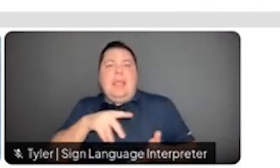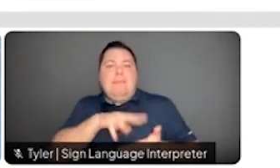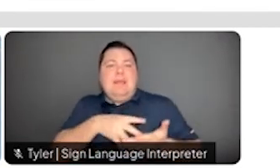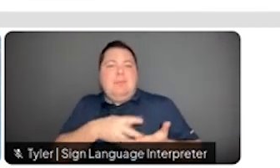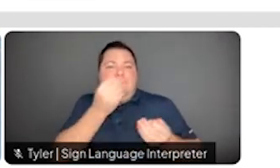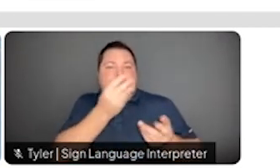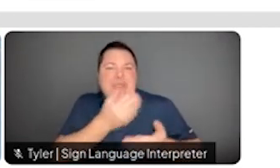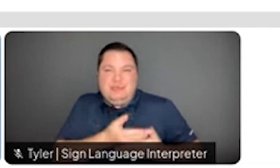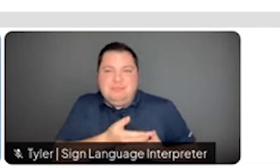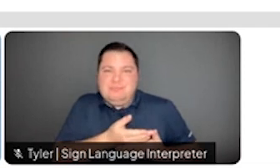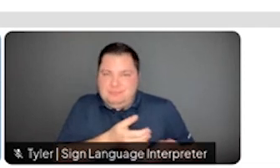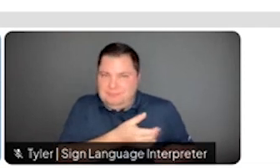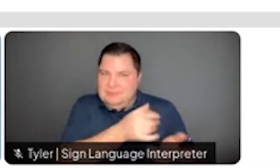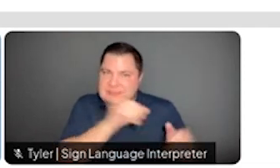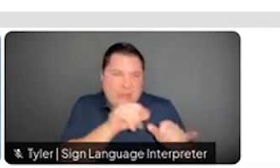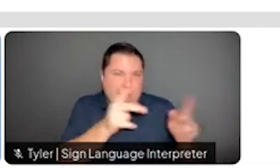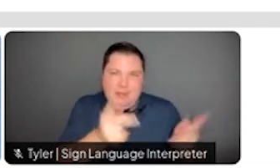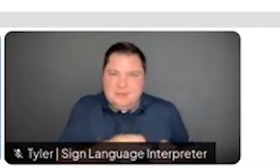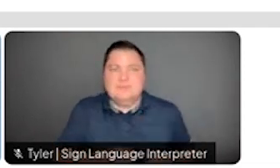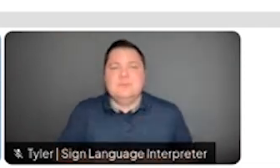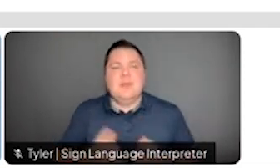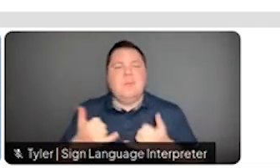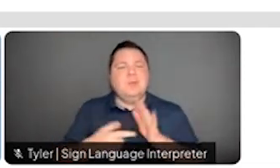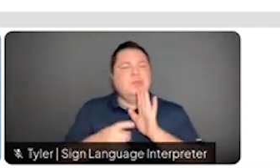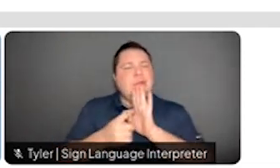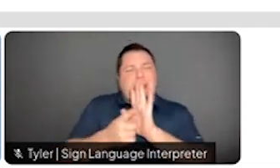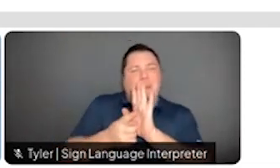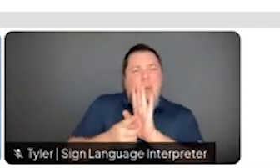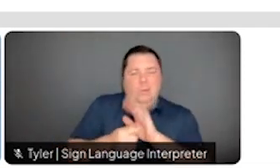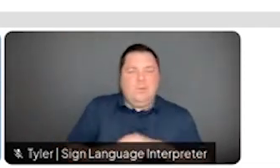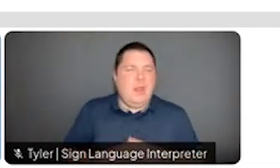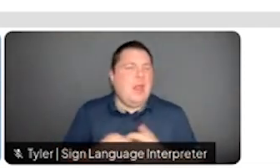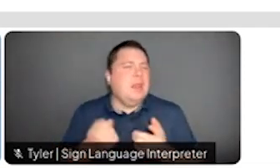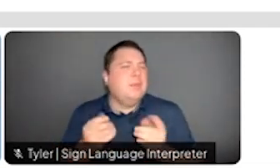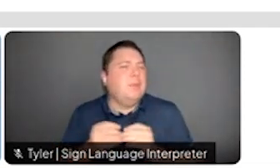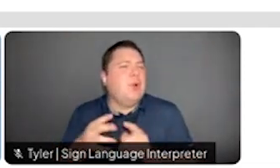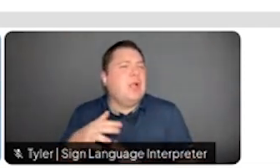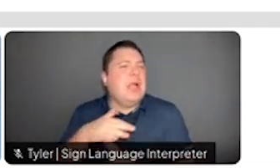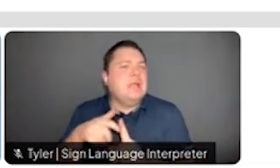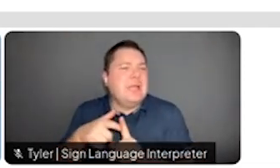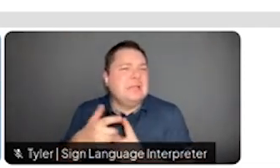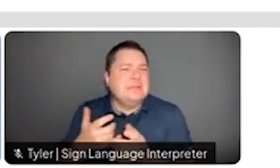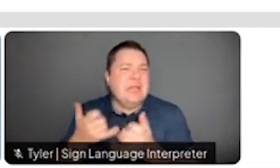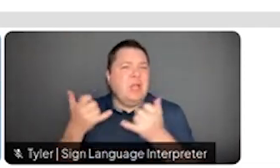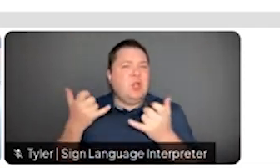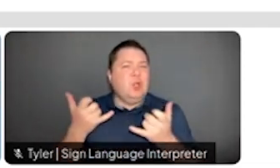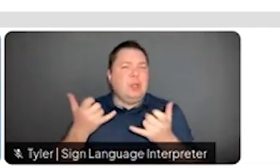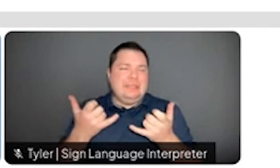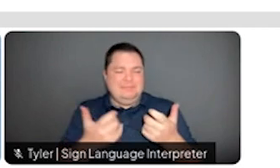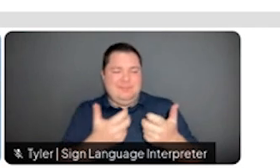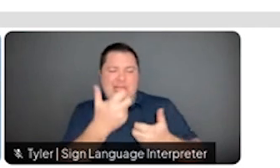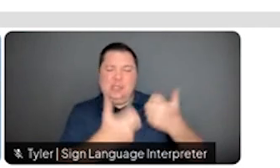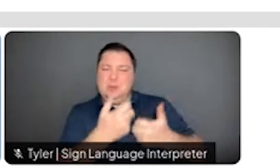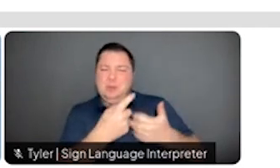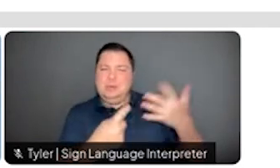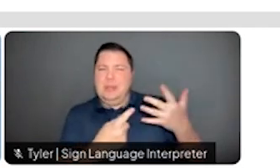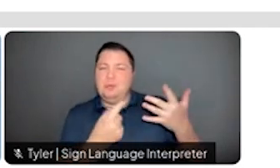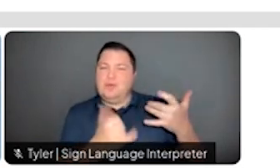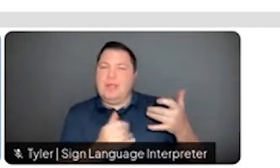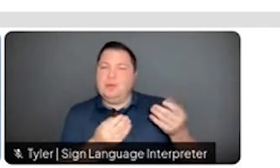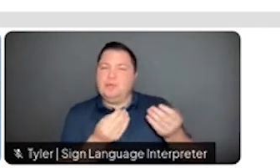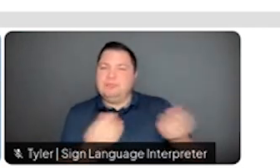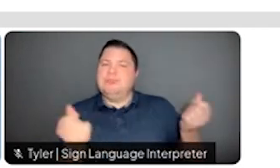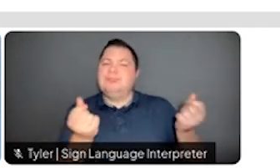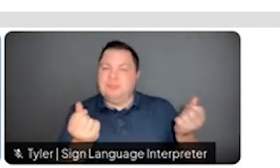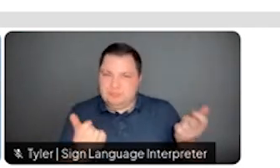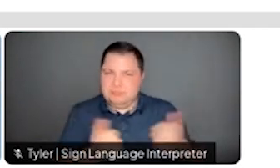And before we dive into the demo, I do want to share a little bit more context on the exact pain points that we set out to solve. After speaking with dozens of existing